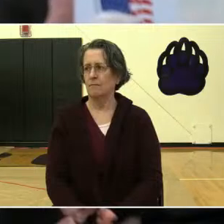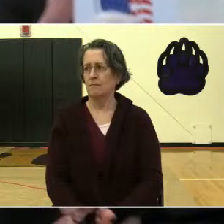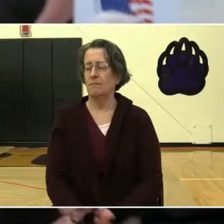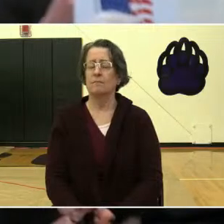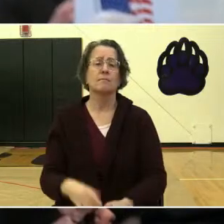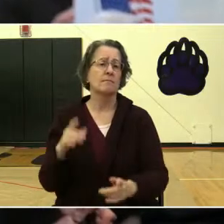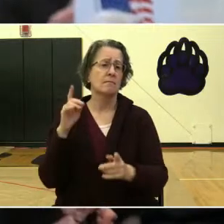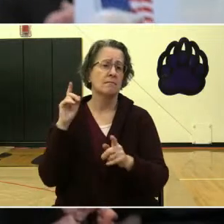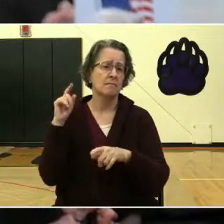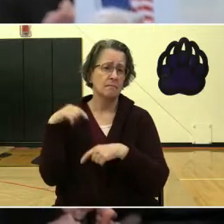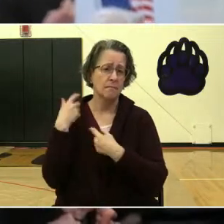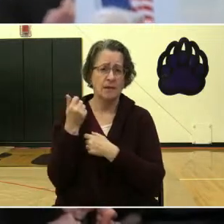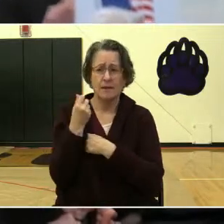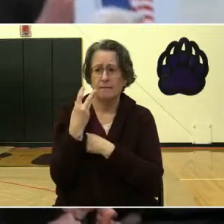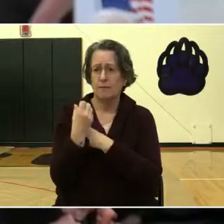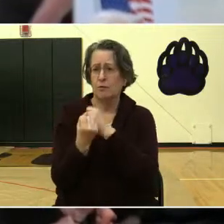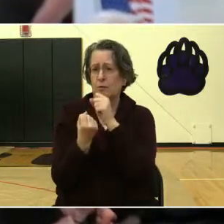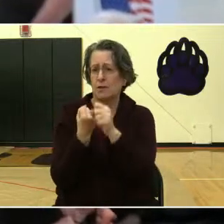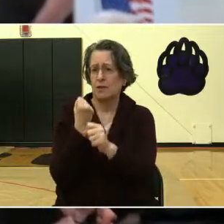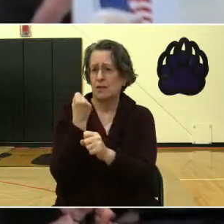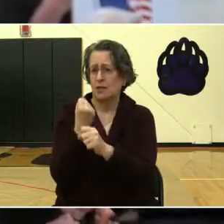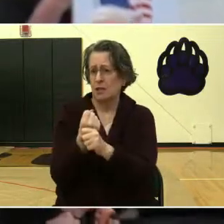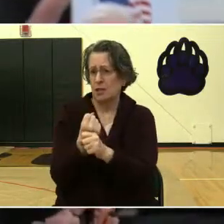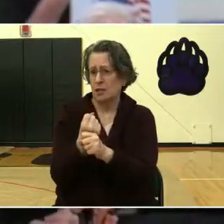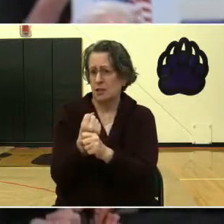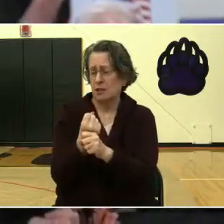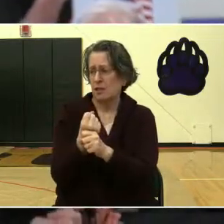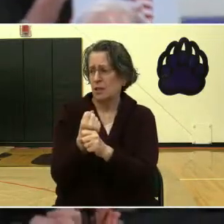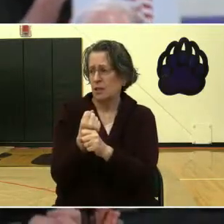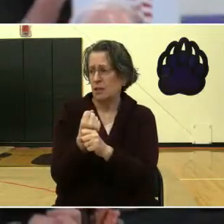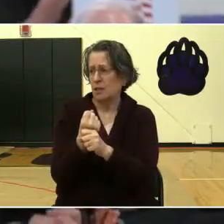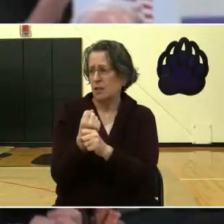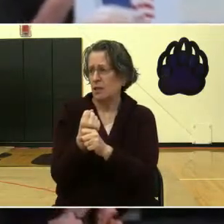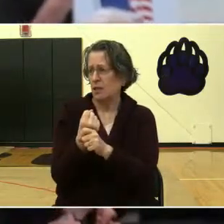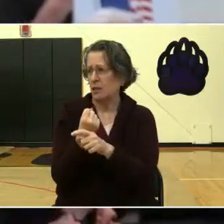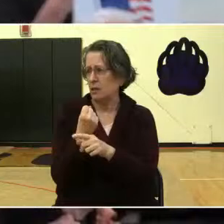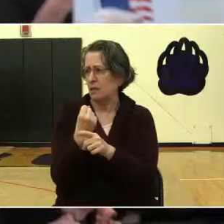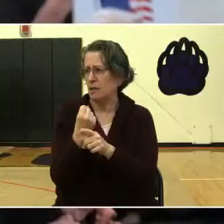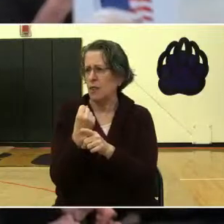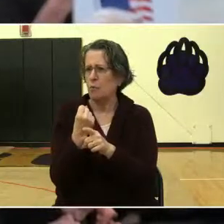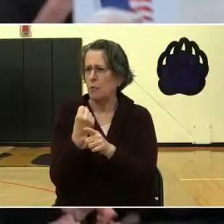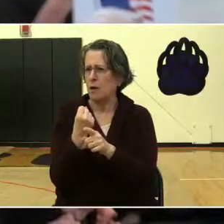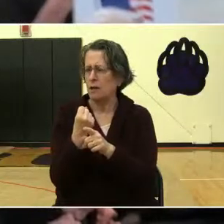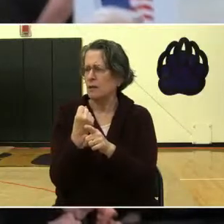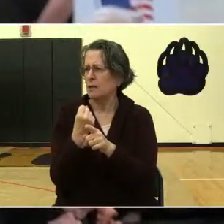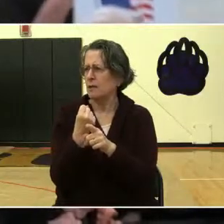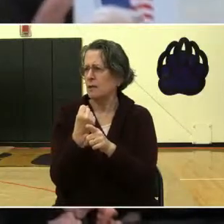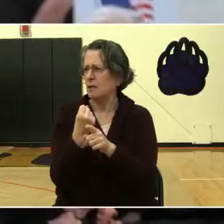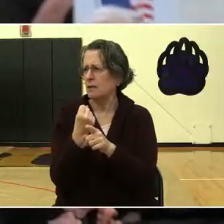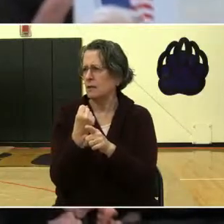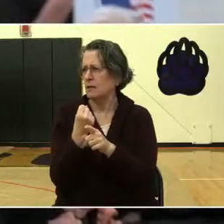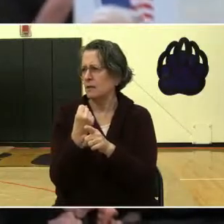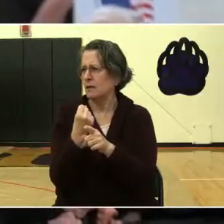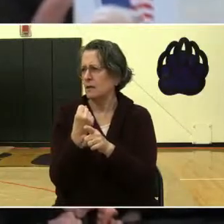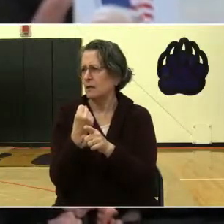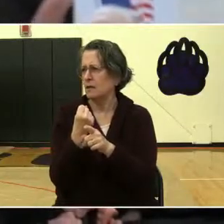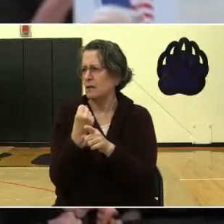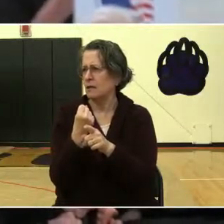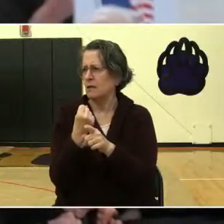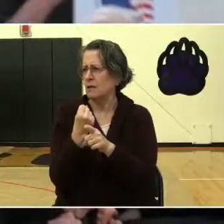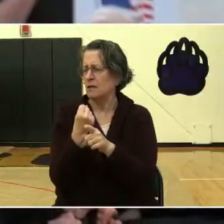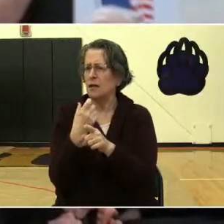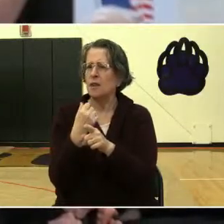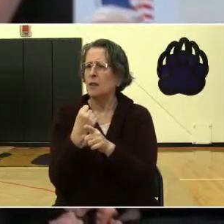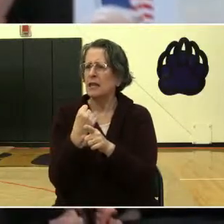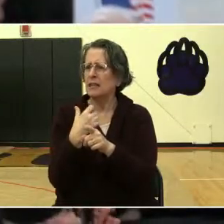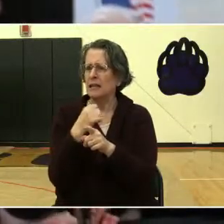few years has not taken these uh prary appeals into consideration with uh with particular ularity